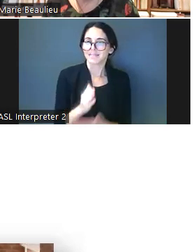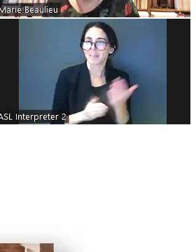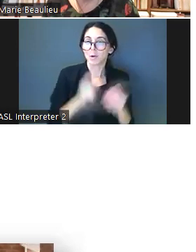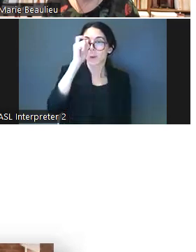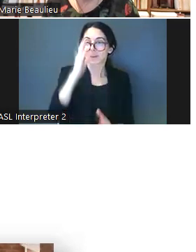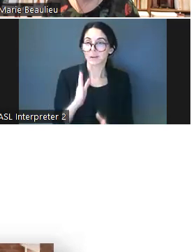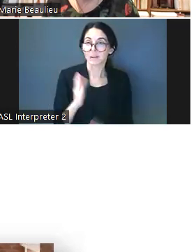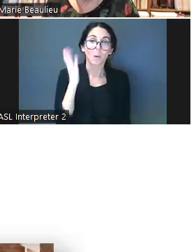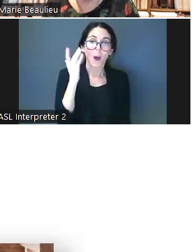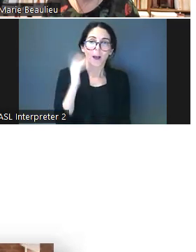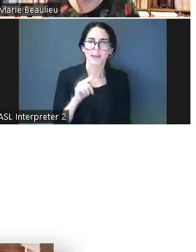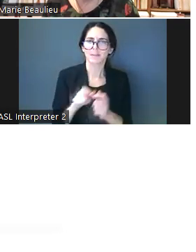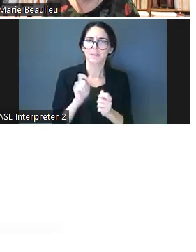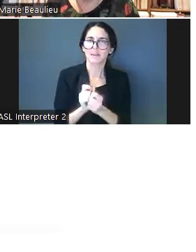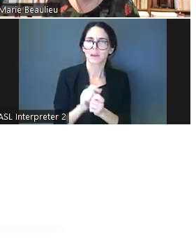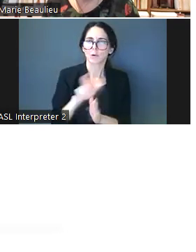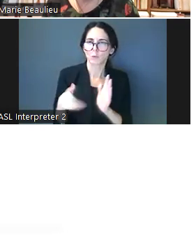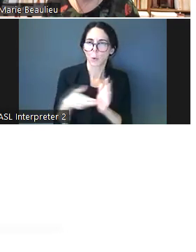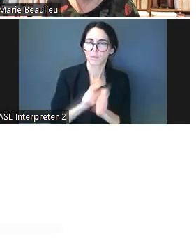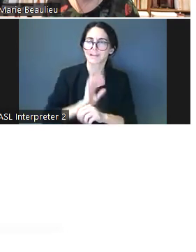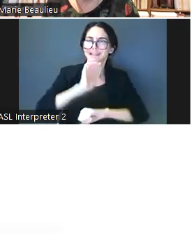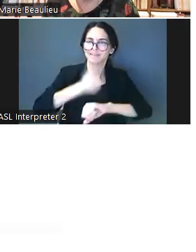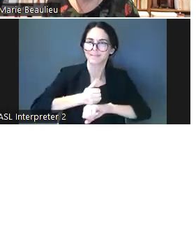roles to play in implementing this program.